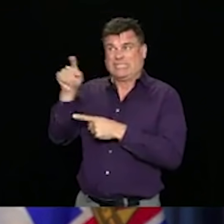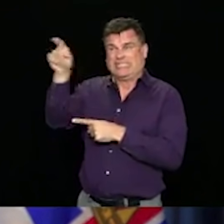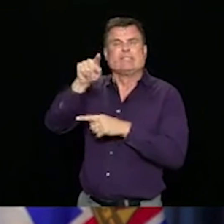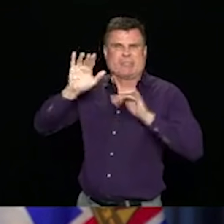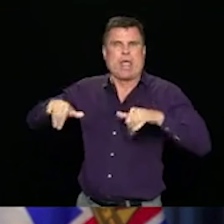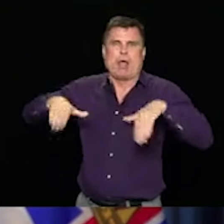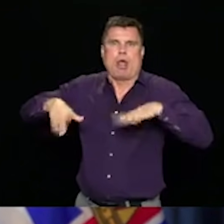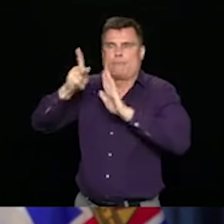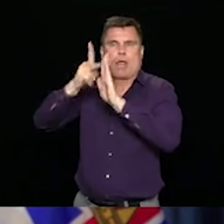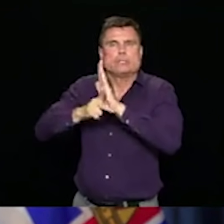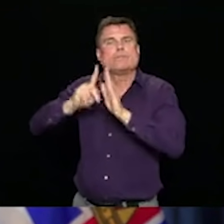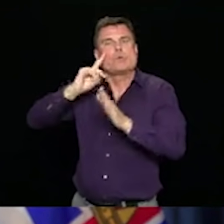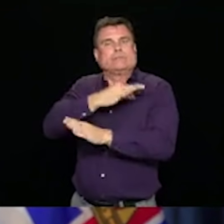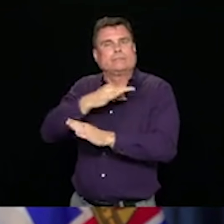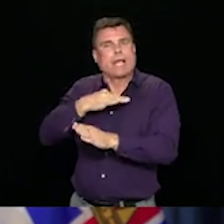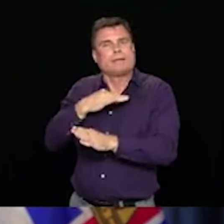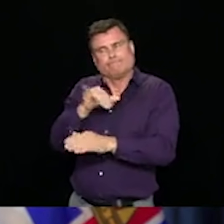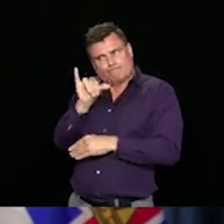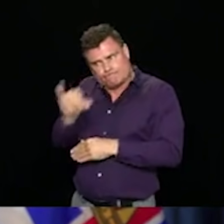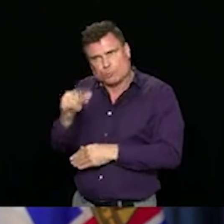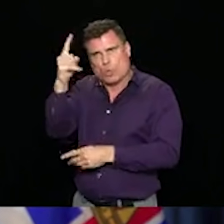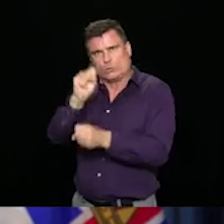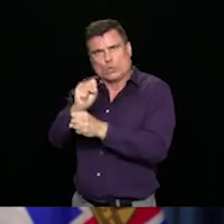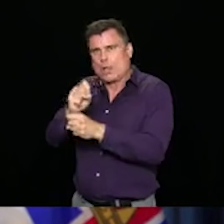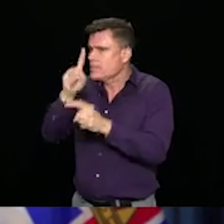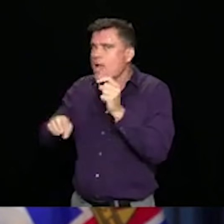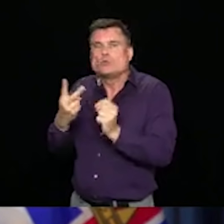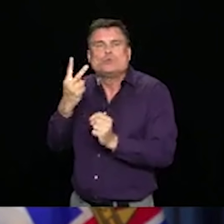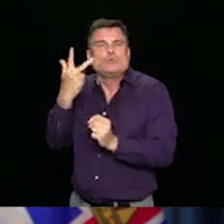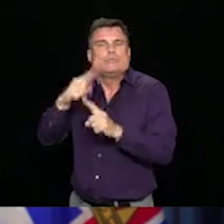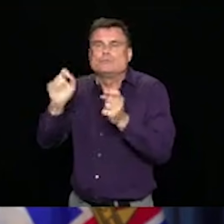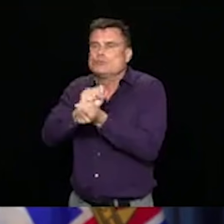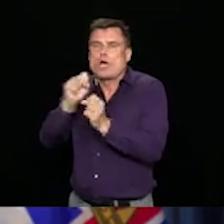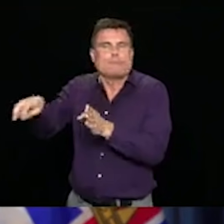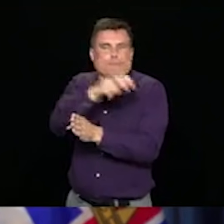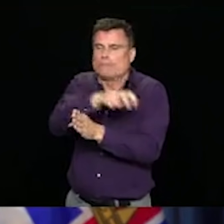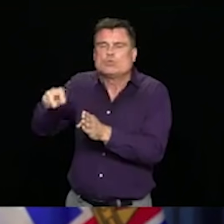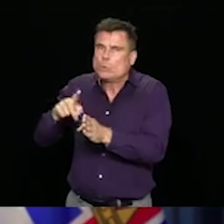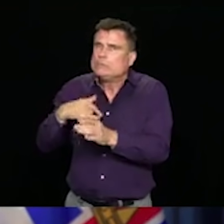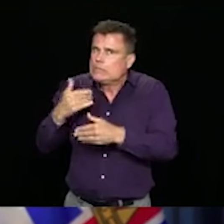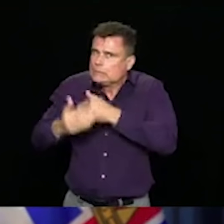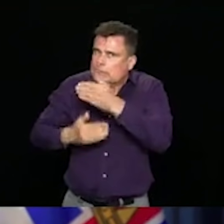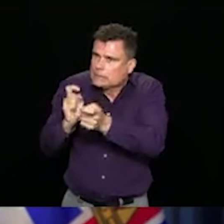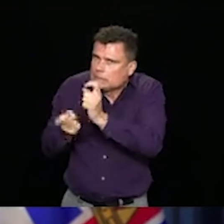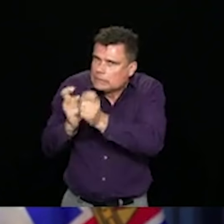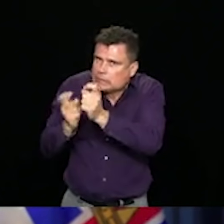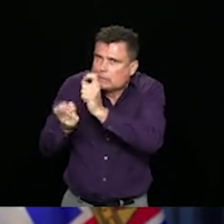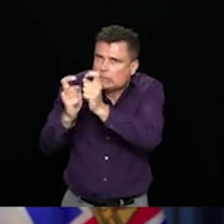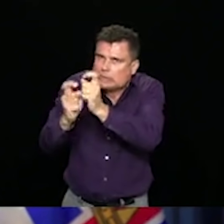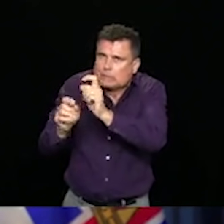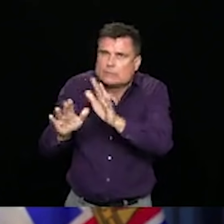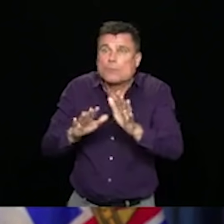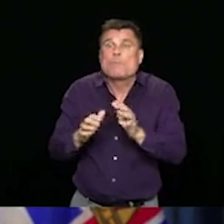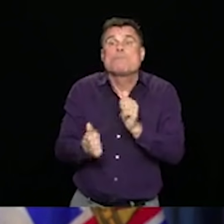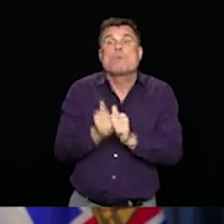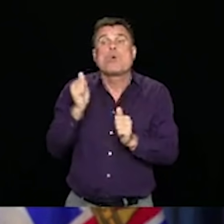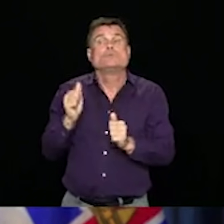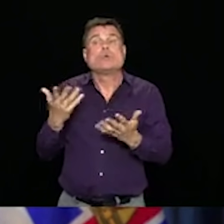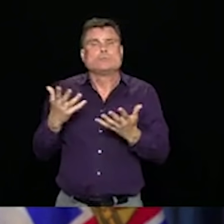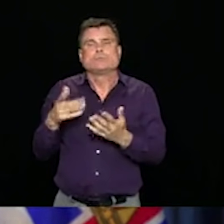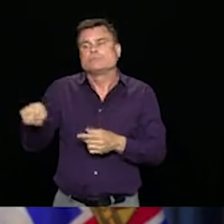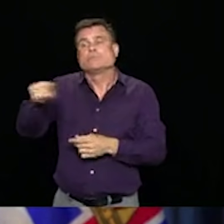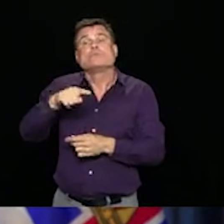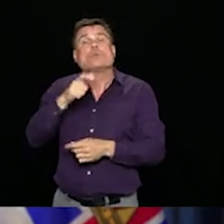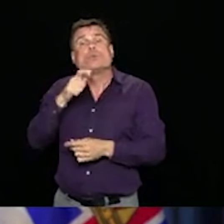but there is movement in all 36 of those sites. The majority of those 36 remaining sites are assisted